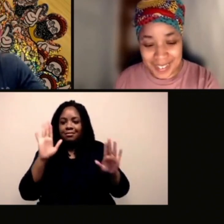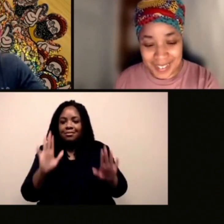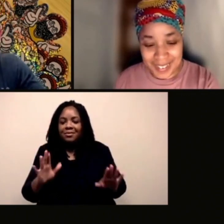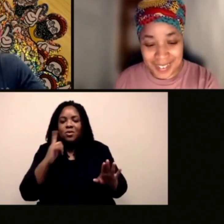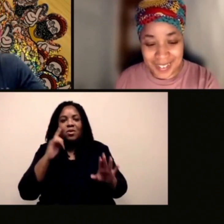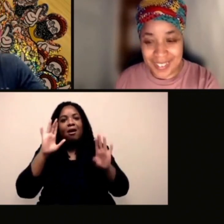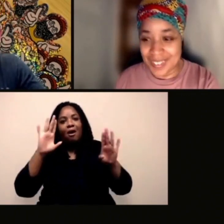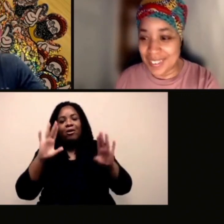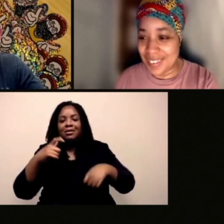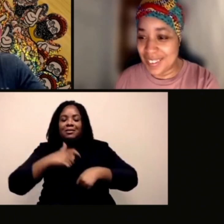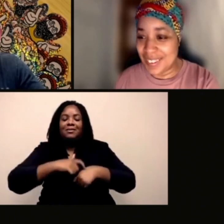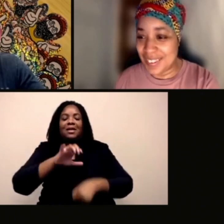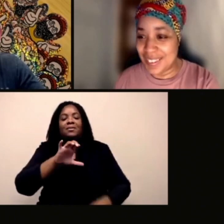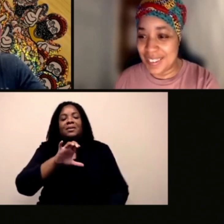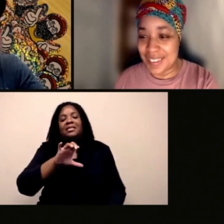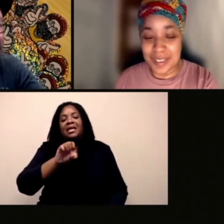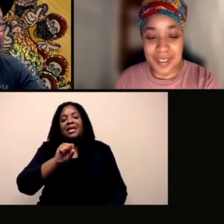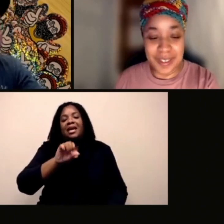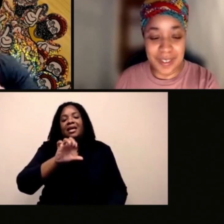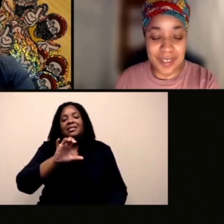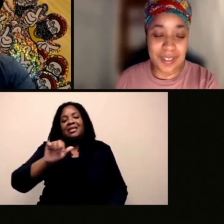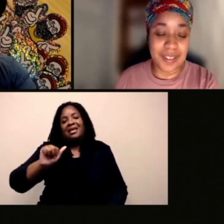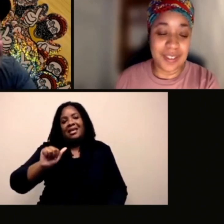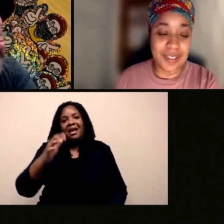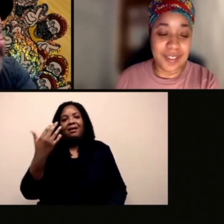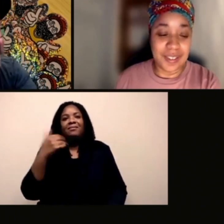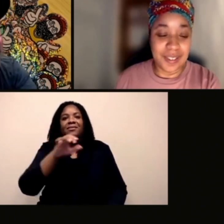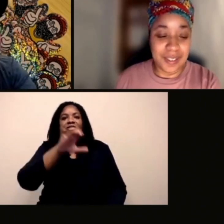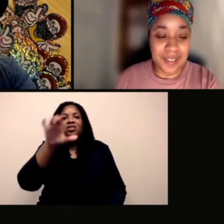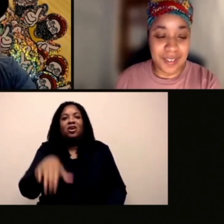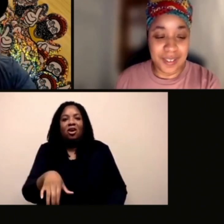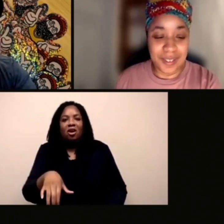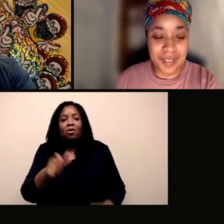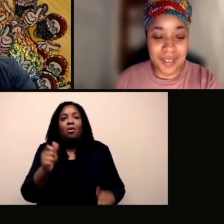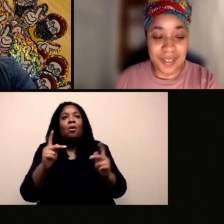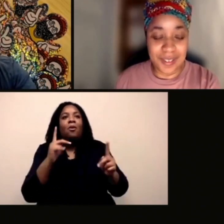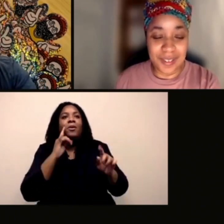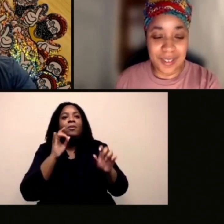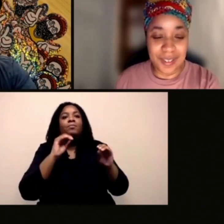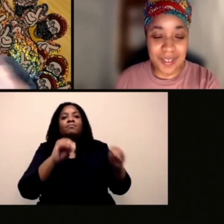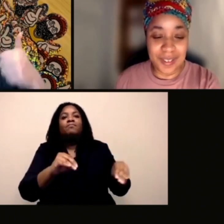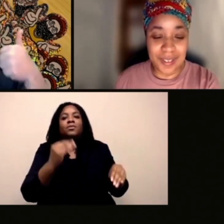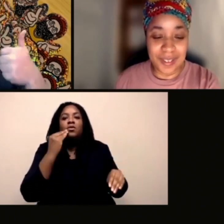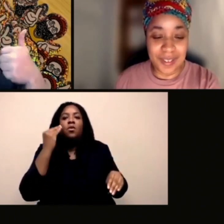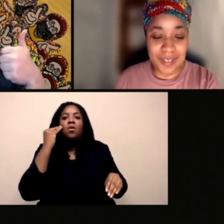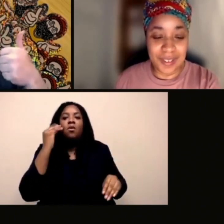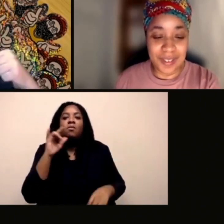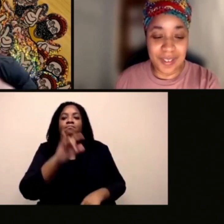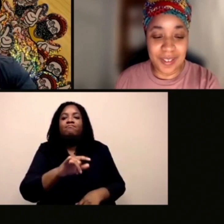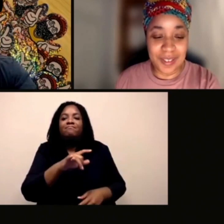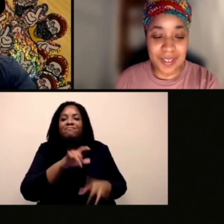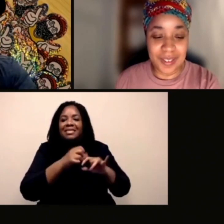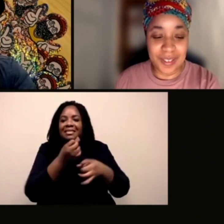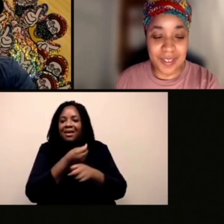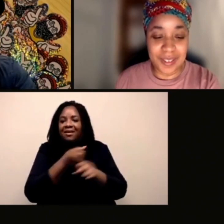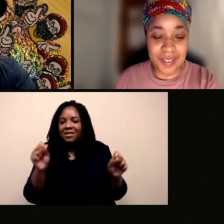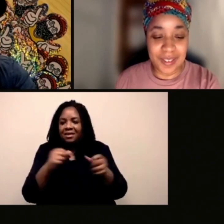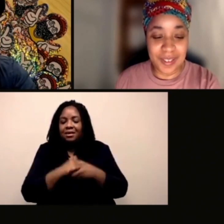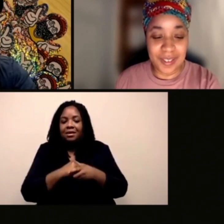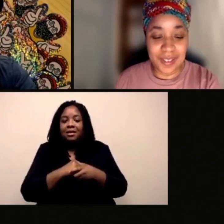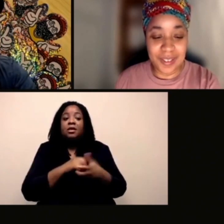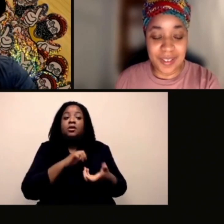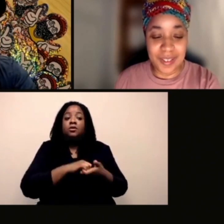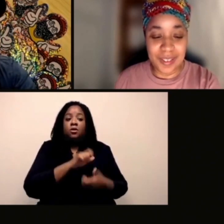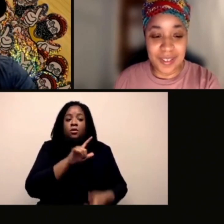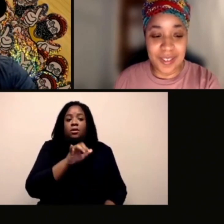from CSTA in Chicago. Everyone made it home safely. And I am joined by Leon